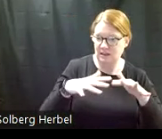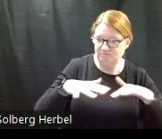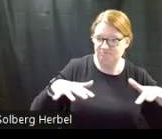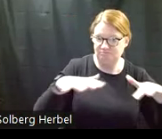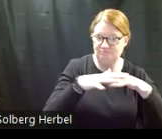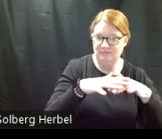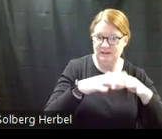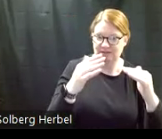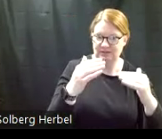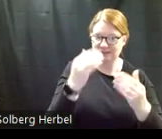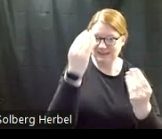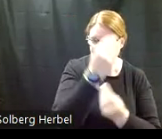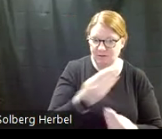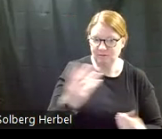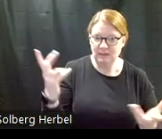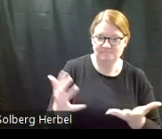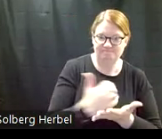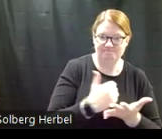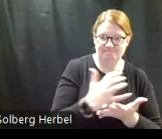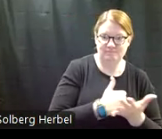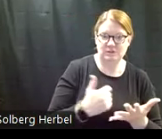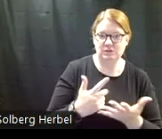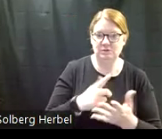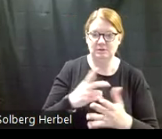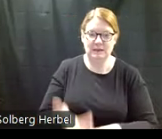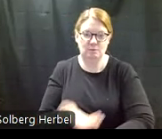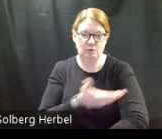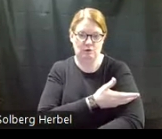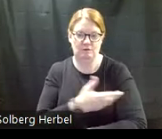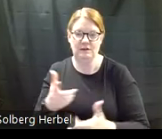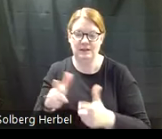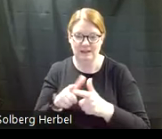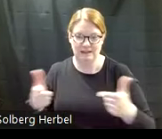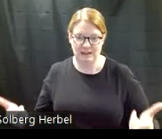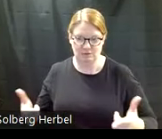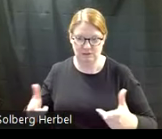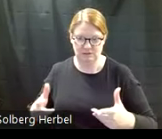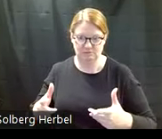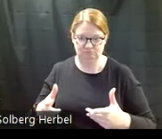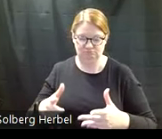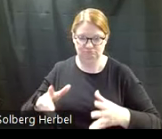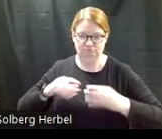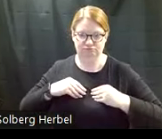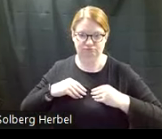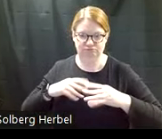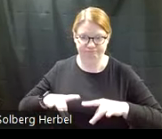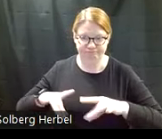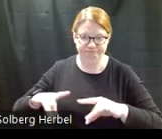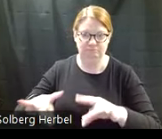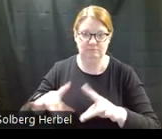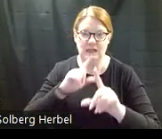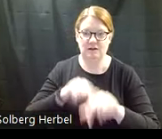capacity to improve language acquisition outcomes for children who are deaf or hard of hearing.